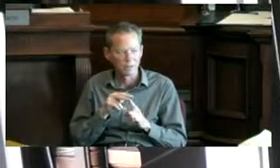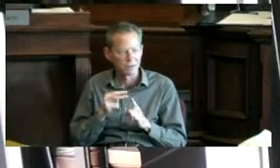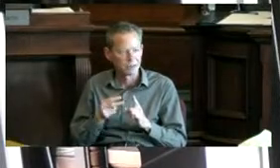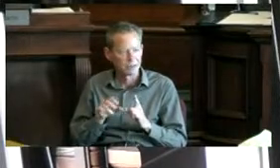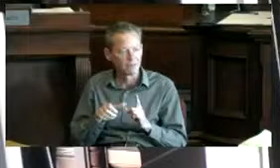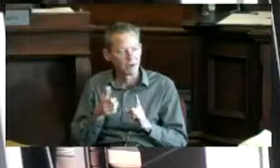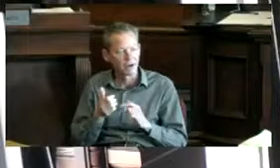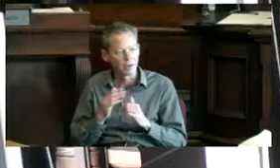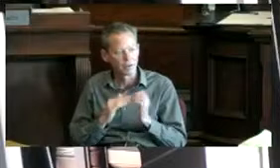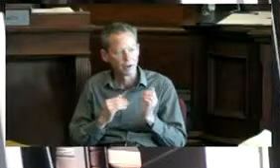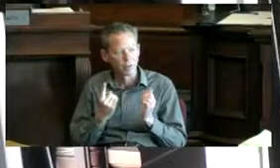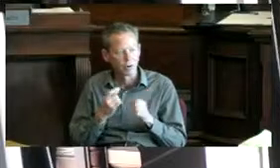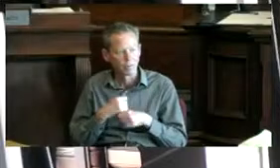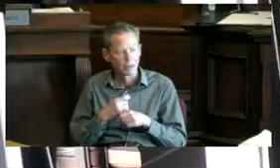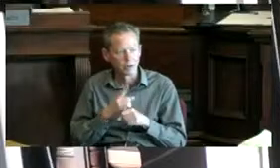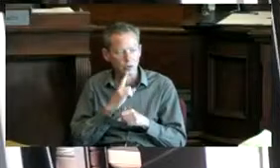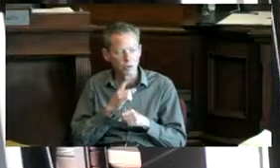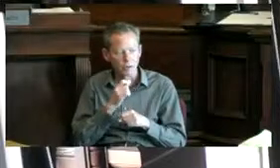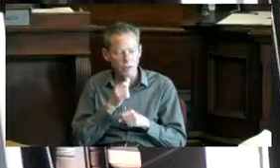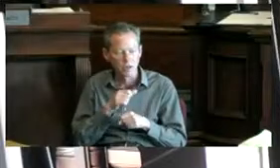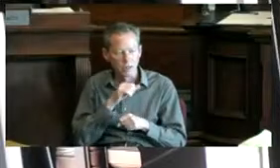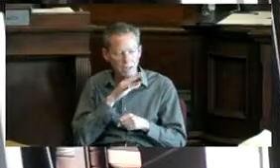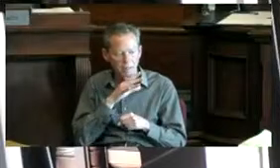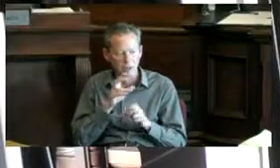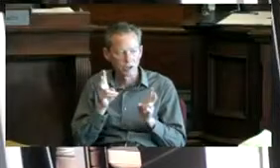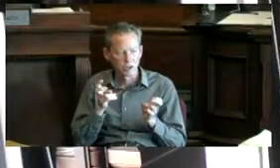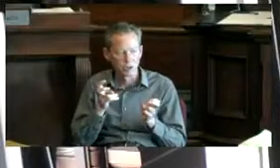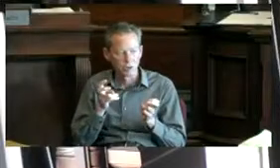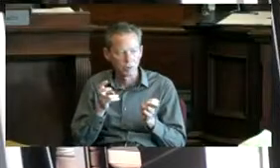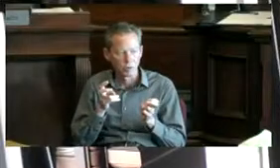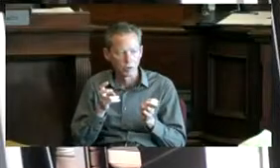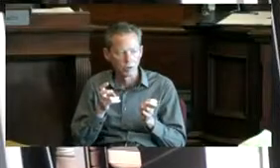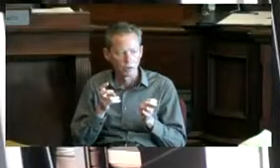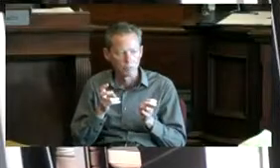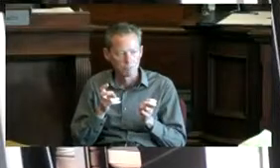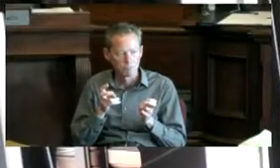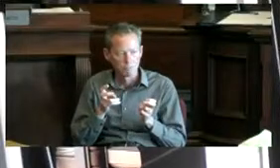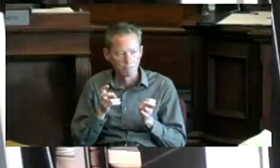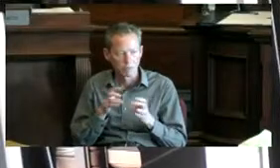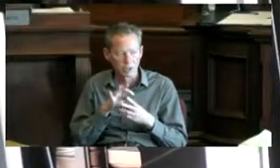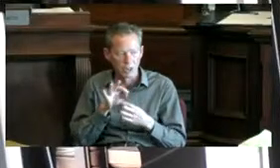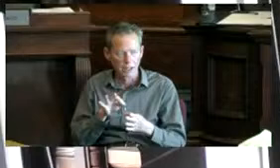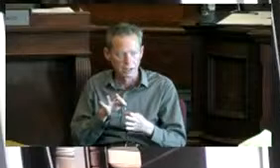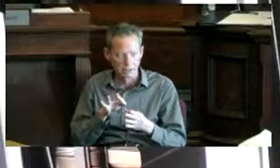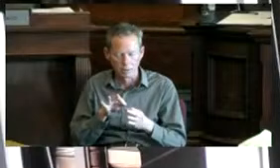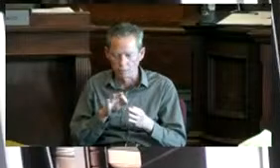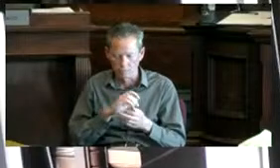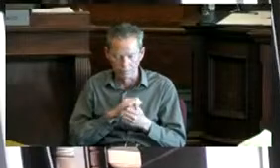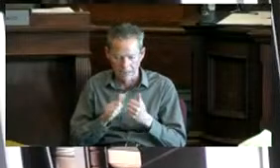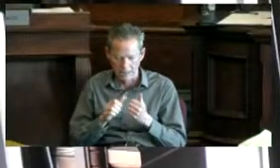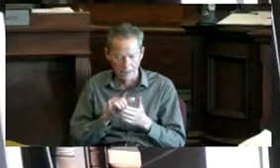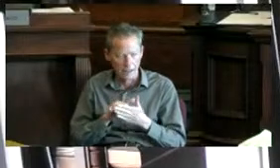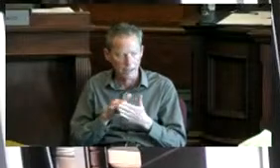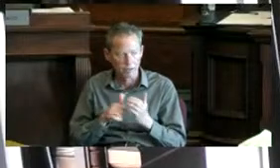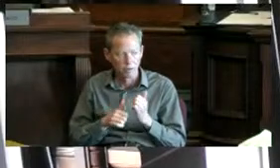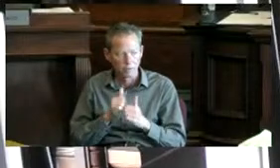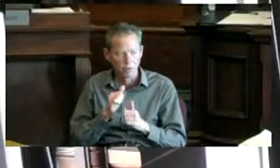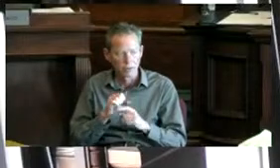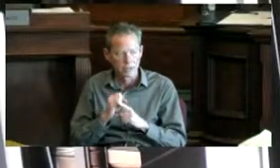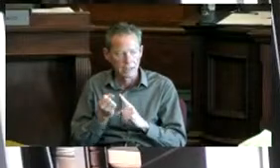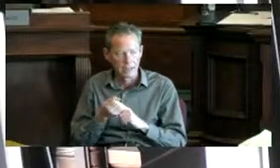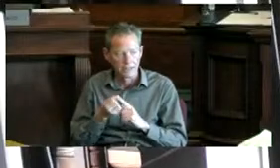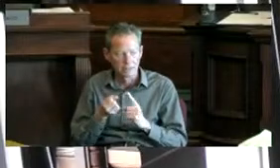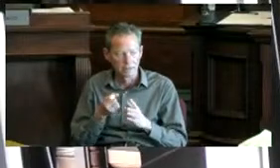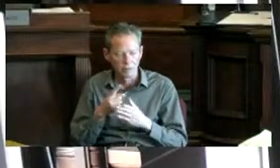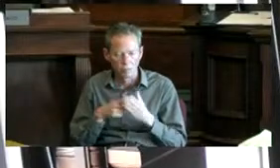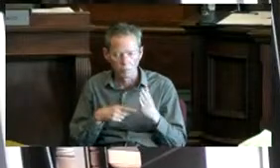other than one, making sure there's not a contamination issue that would be public health, which ideally we've moved way beyond. So in most cases, what we're looking